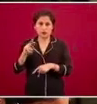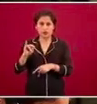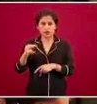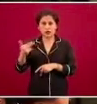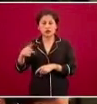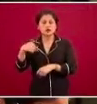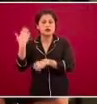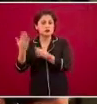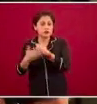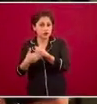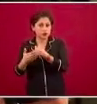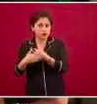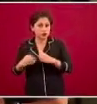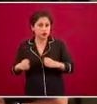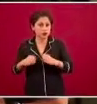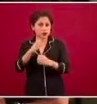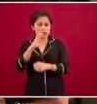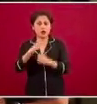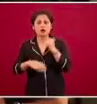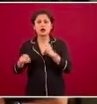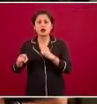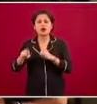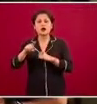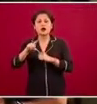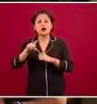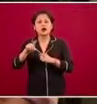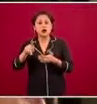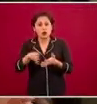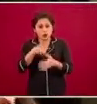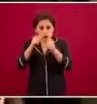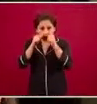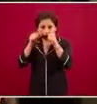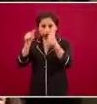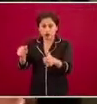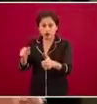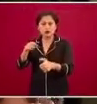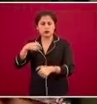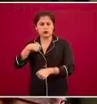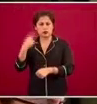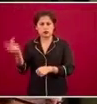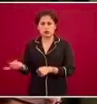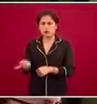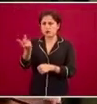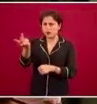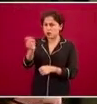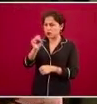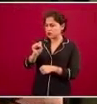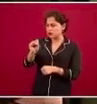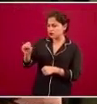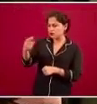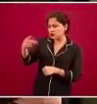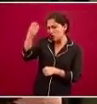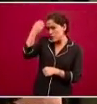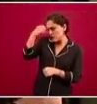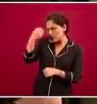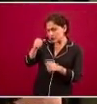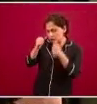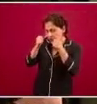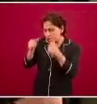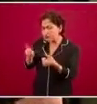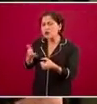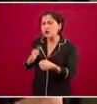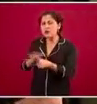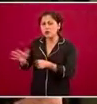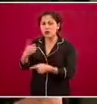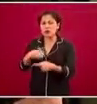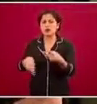to HIV. And they said that this could affect the HIV patients in the city. Do you have a